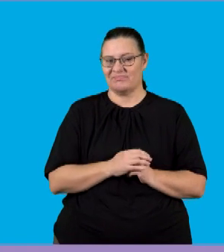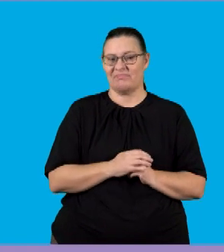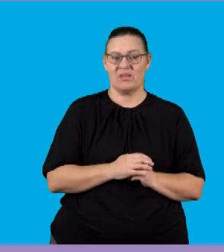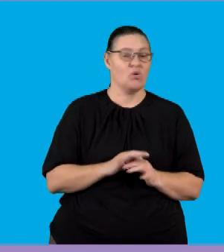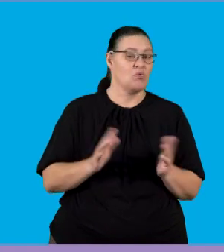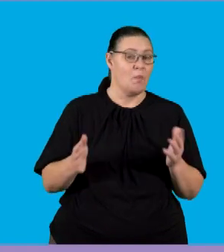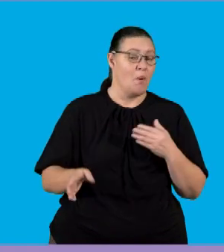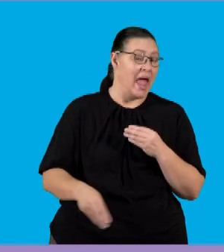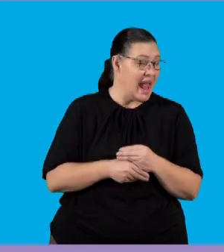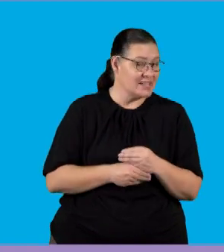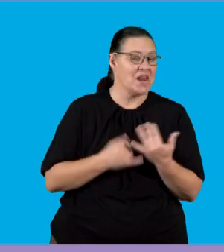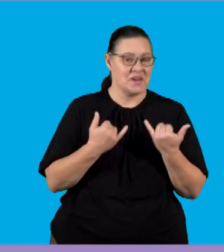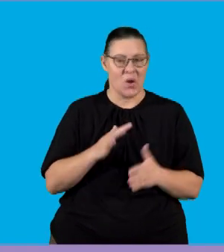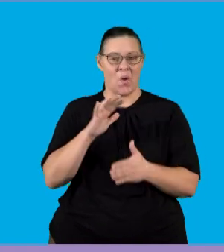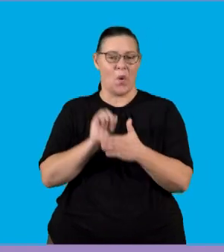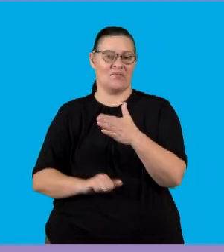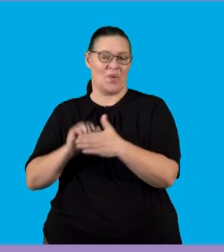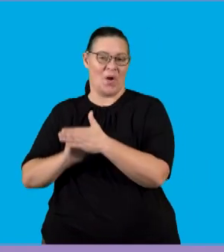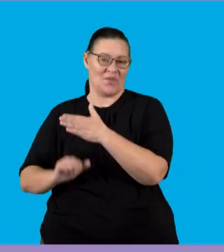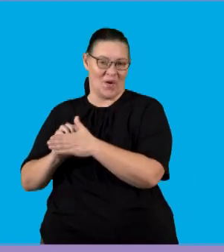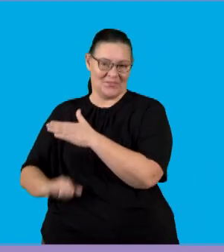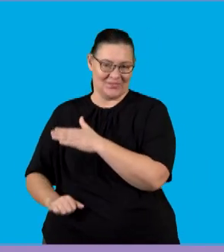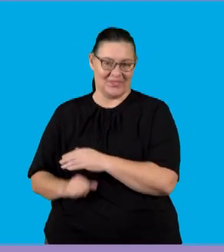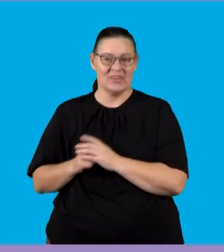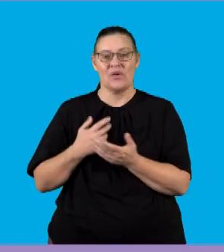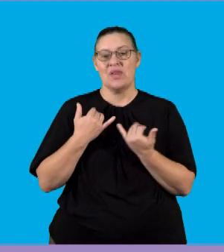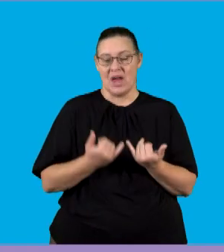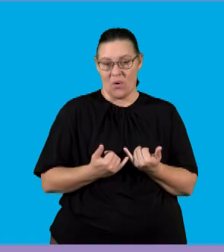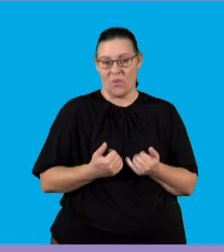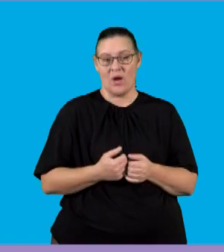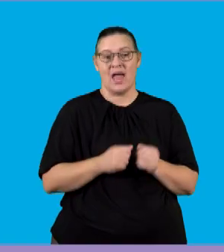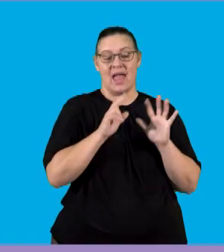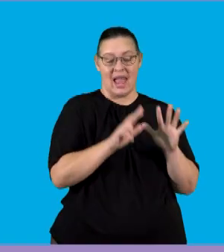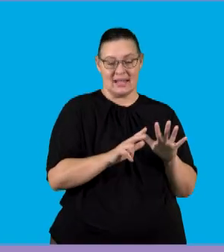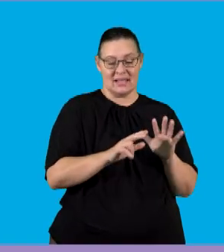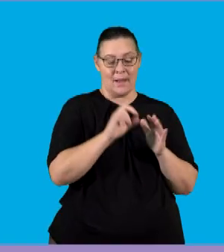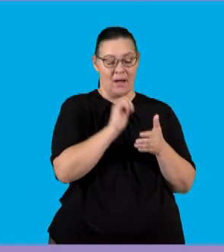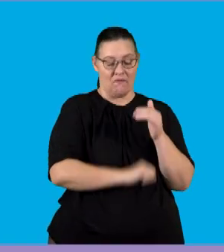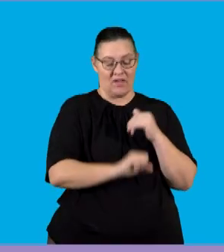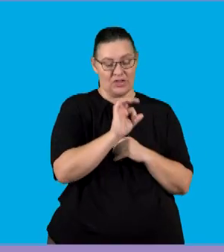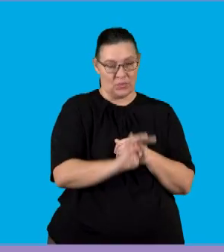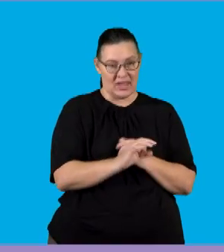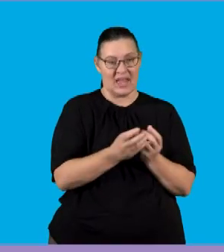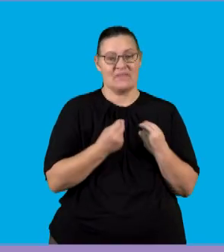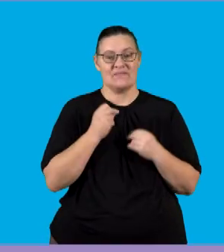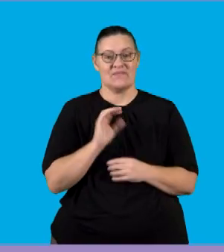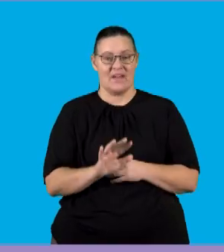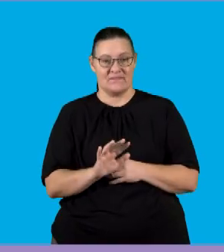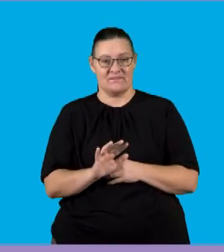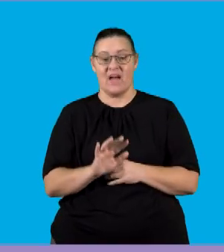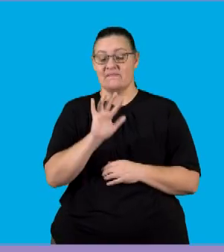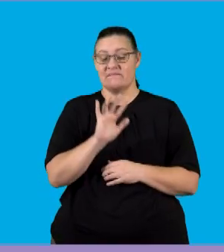3. So we are no longer adding, now we are subtracting. So from 8 to 5, we are subtracting 3, What about from 5 to